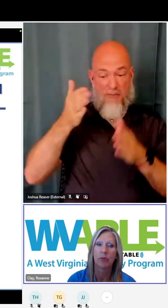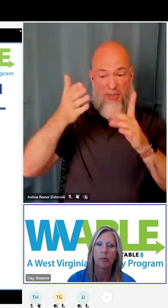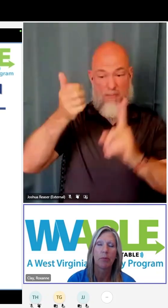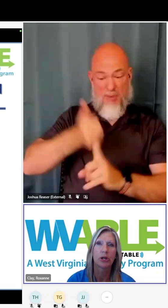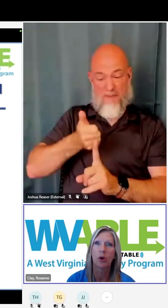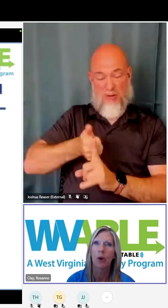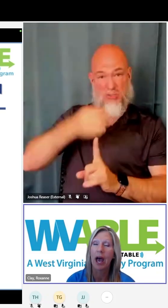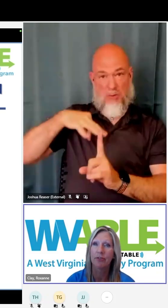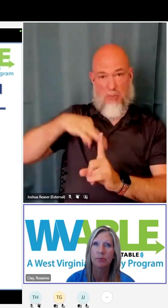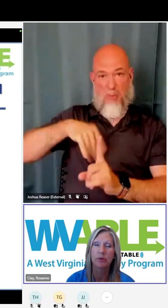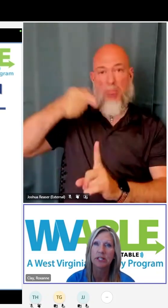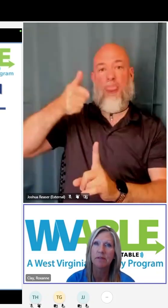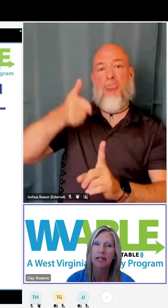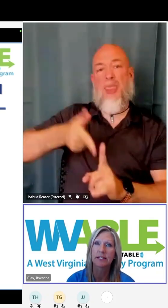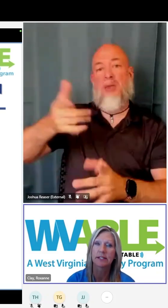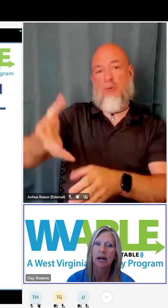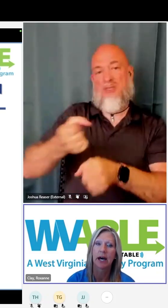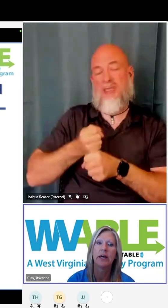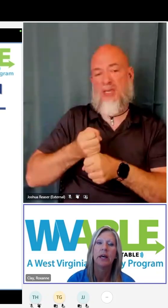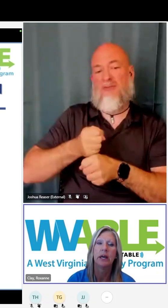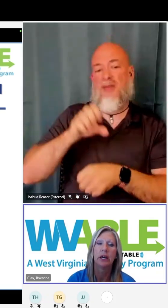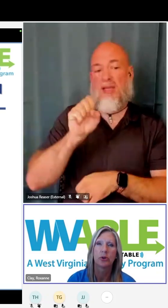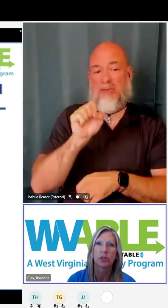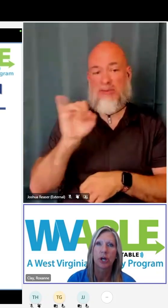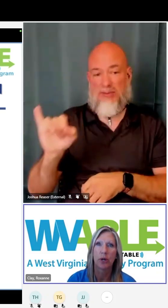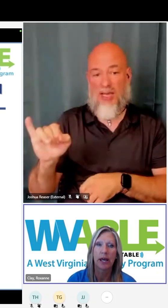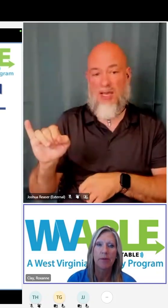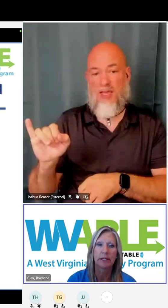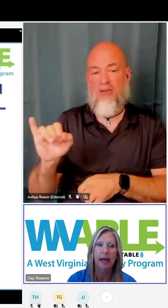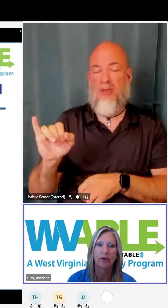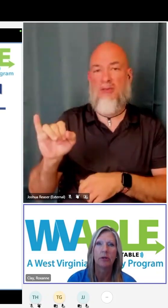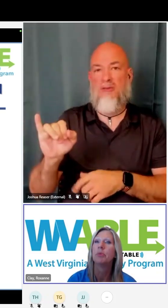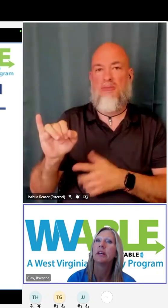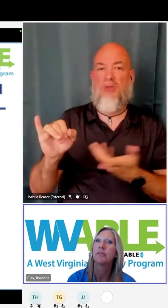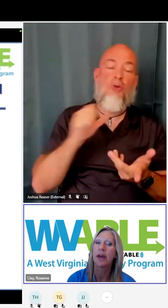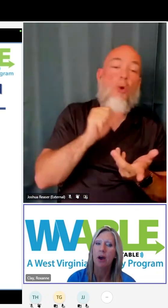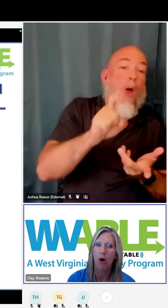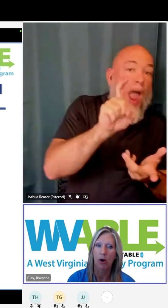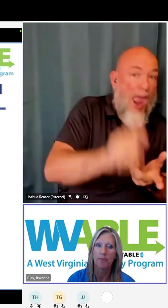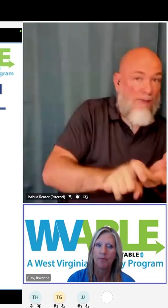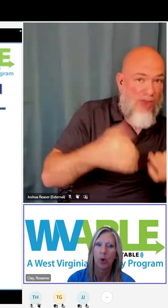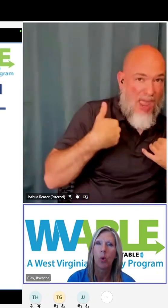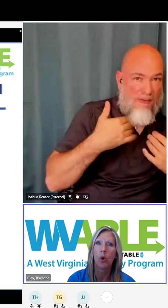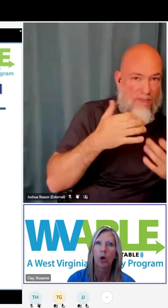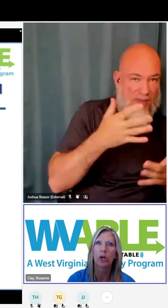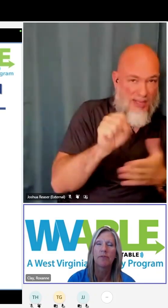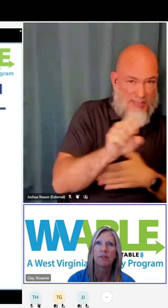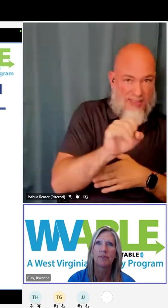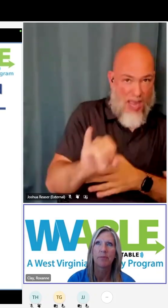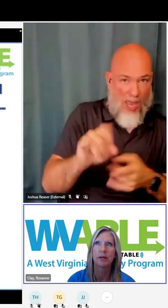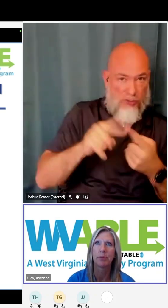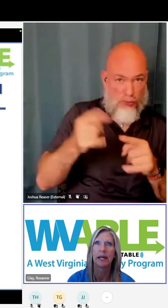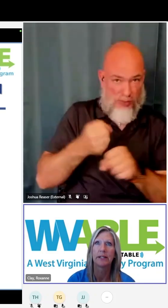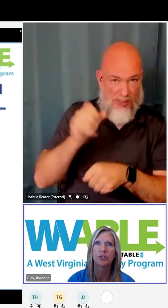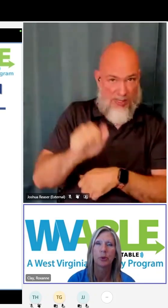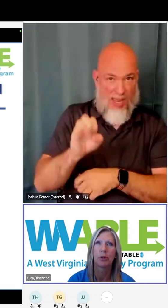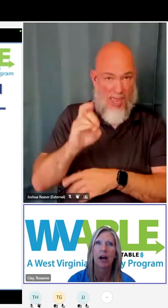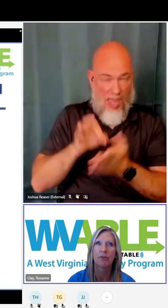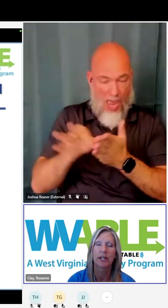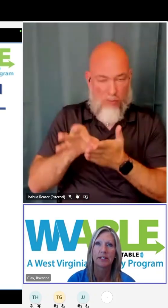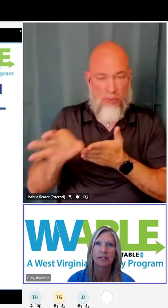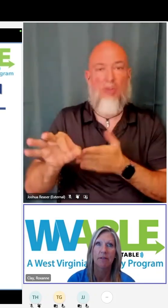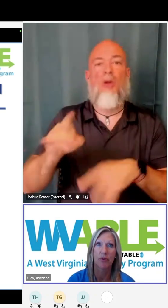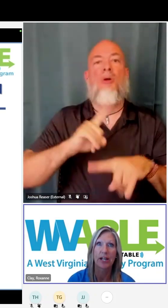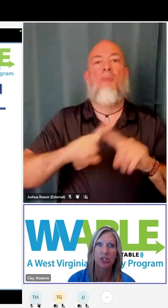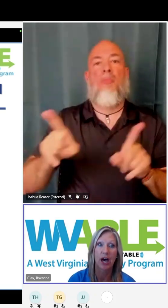security income, remember, you don't have to be receiving SSI in order to own an ABLE account, but if they are, or if the family plans to